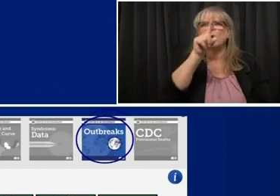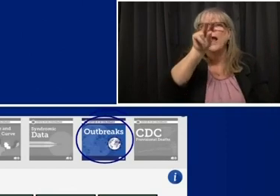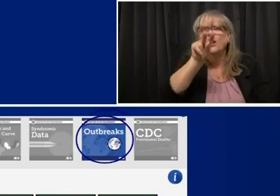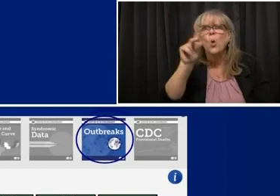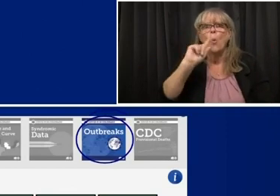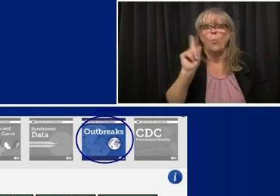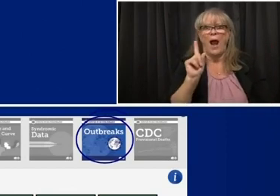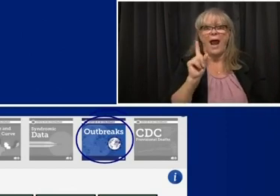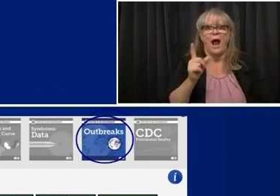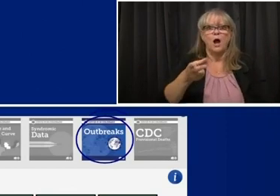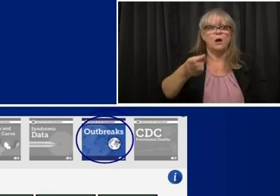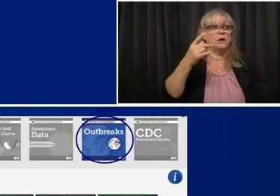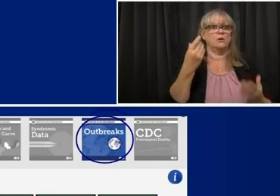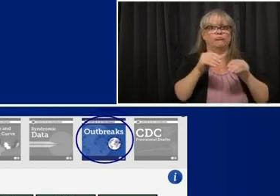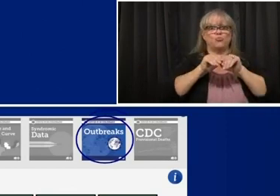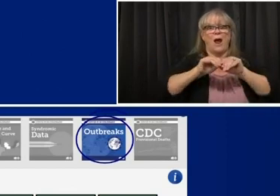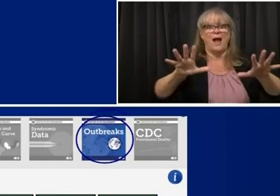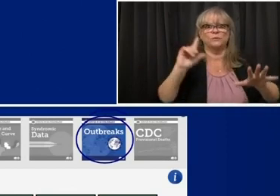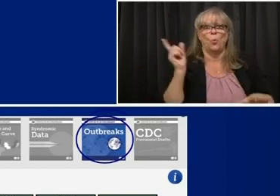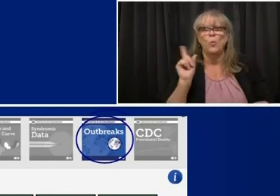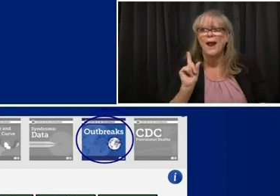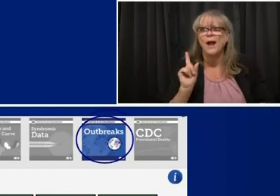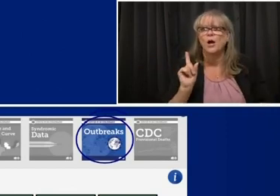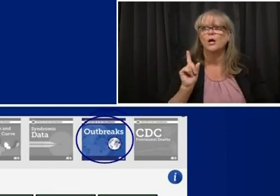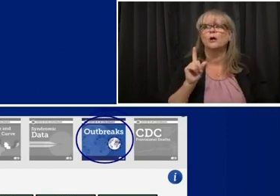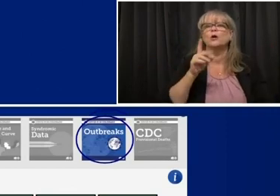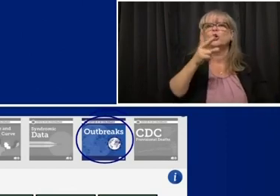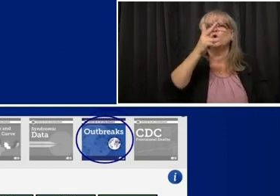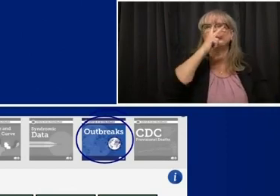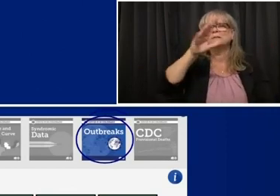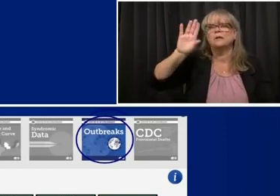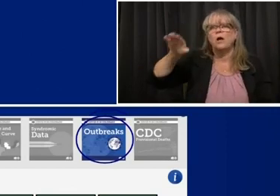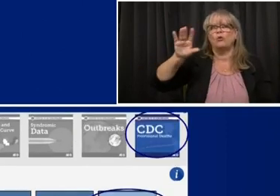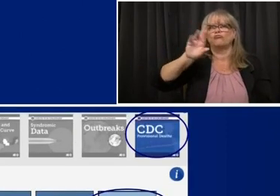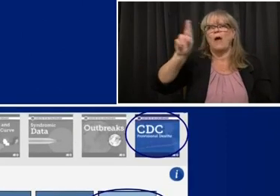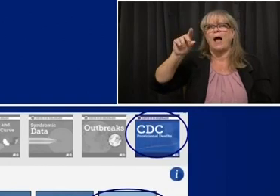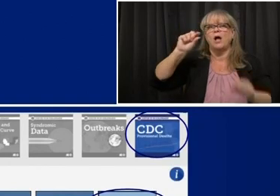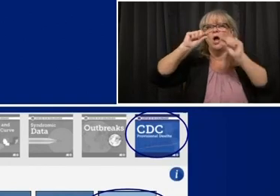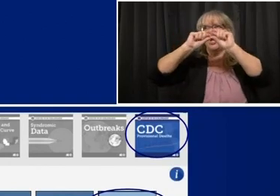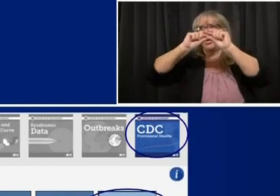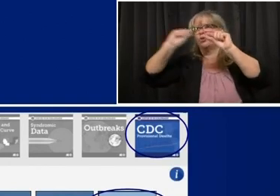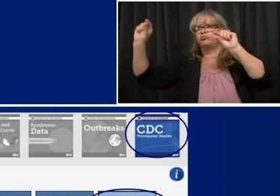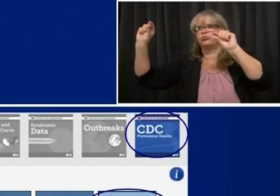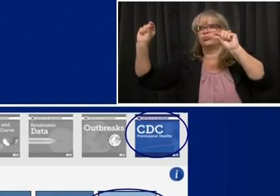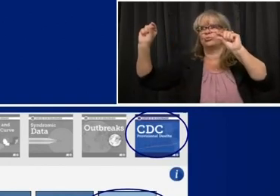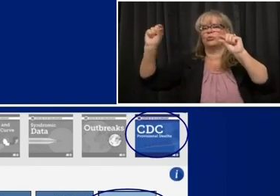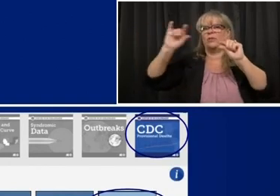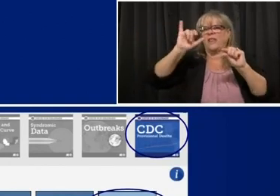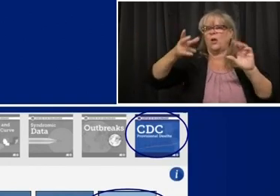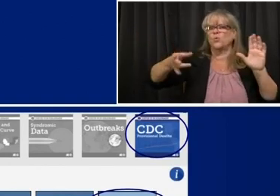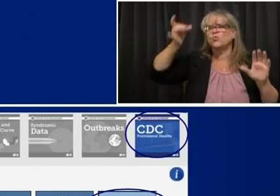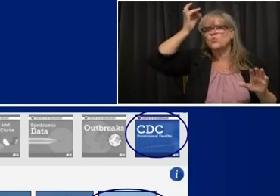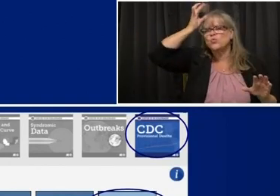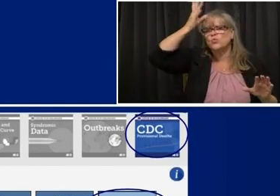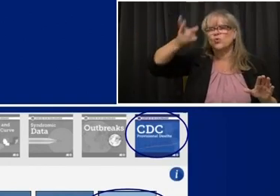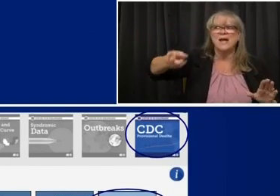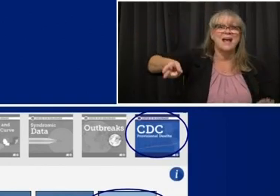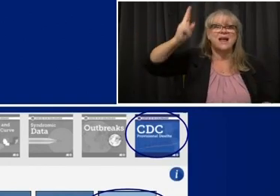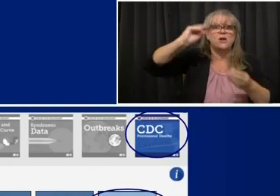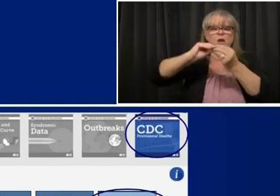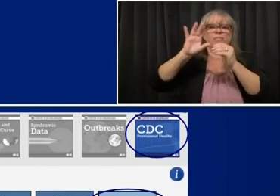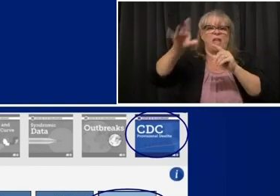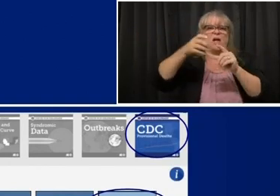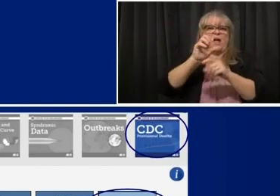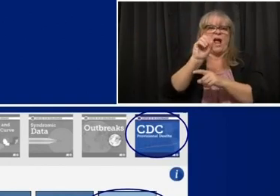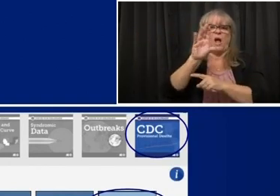the graphic to the right, where we're seeing the most outbreaks in the state currently. Next slide. And finally is our